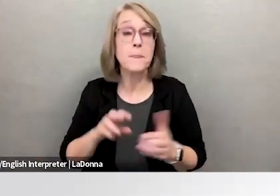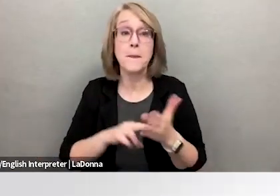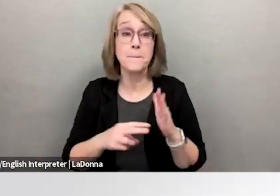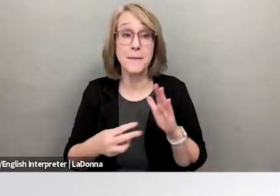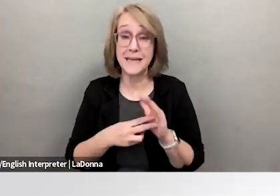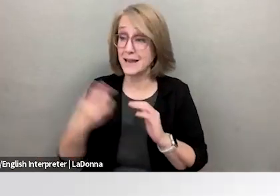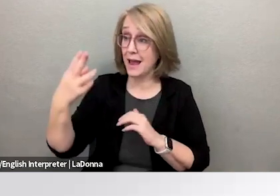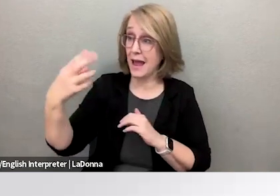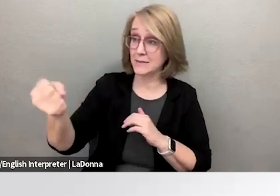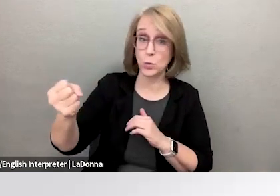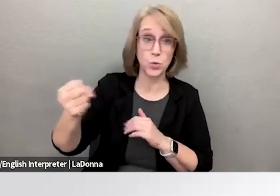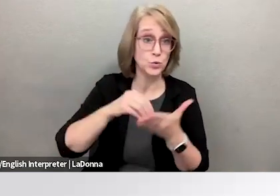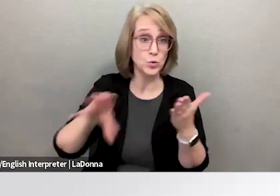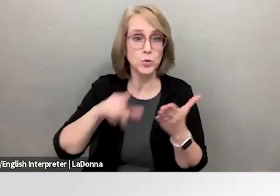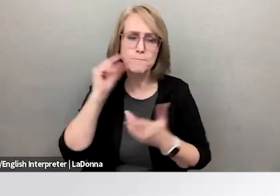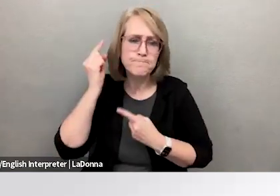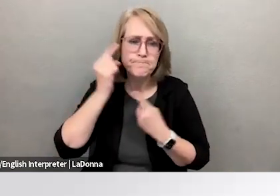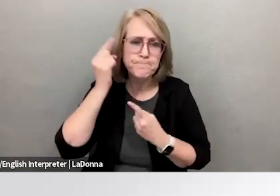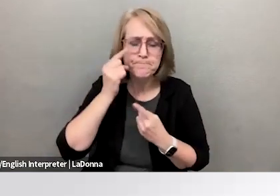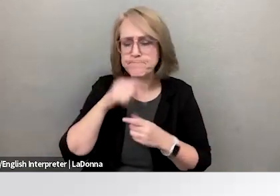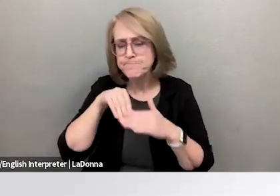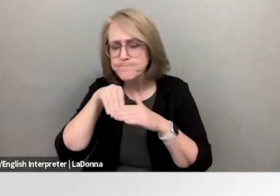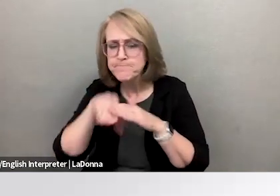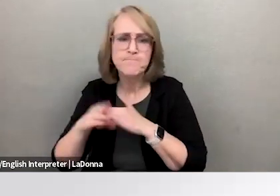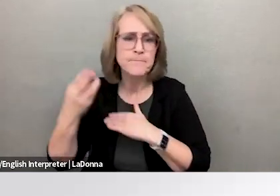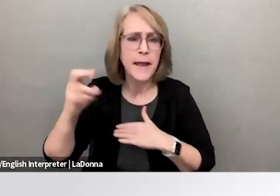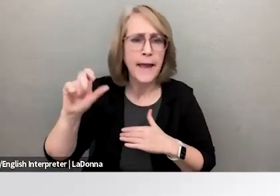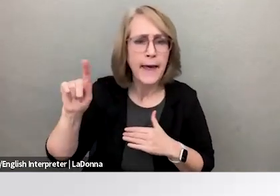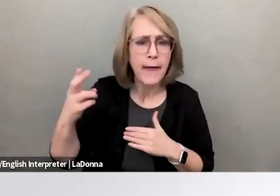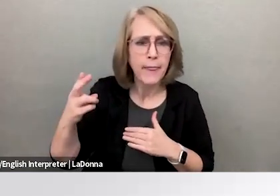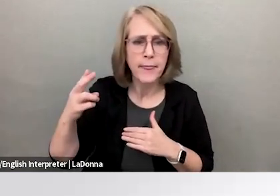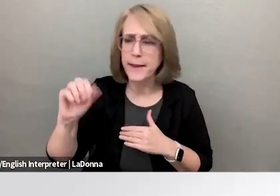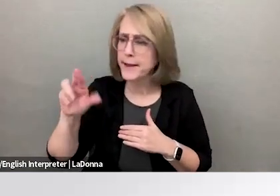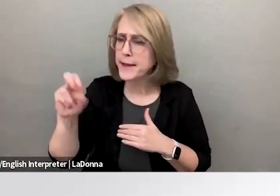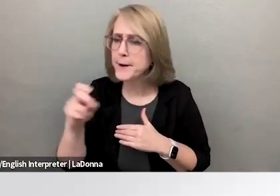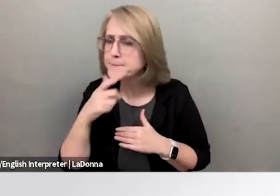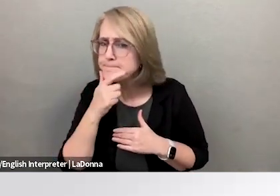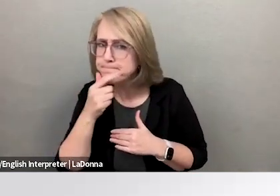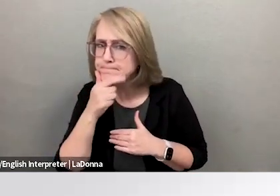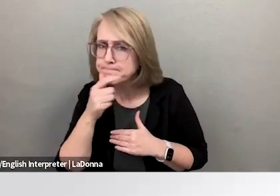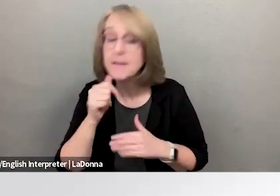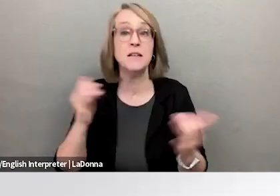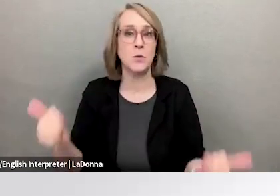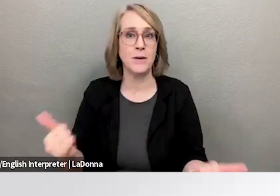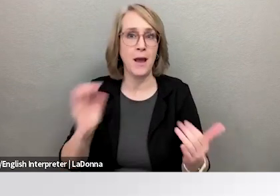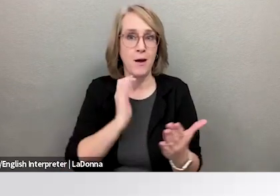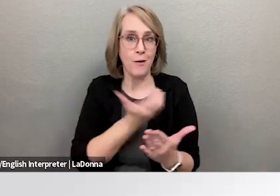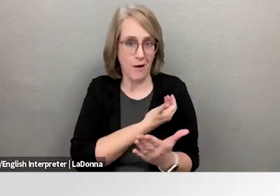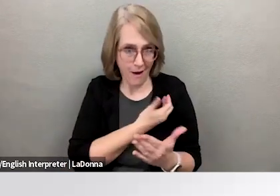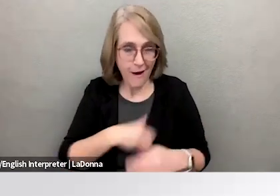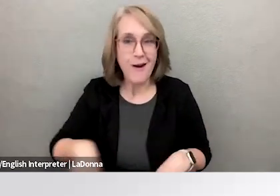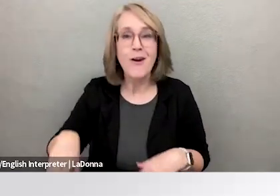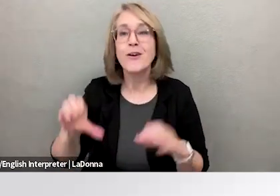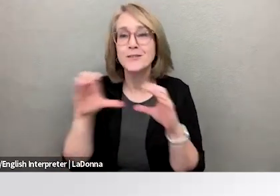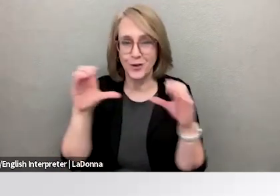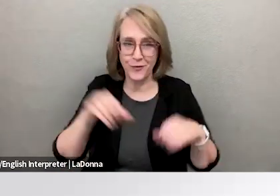consider a healthcare career. And our Certified Direct Care Professional program now is recognized by HOSA. If